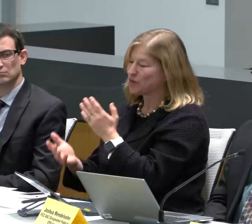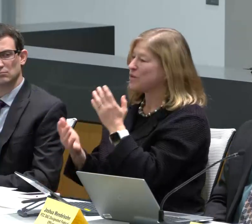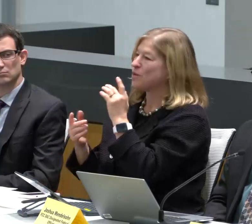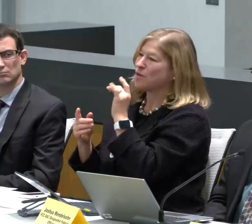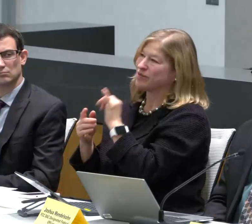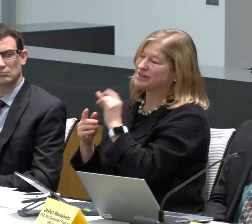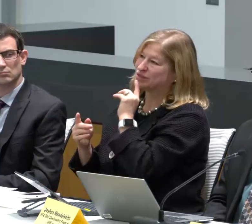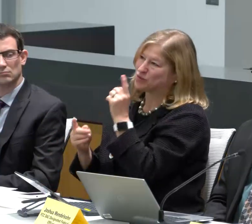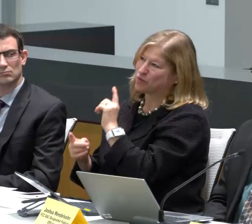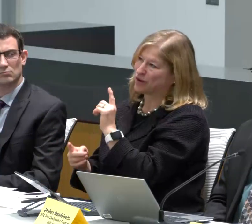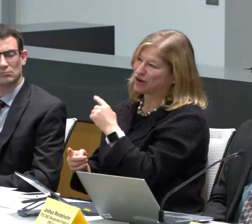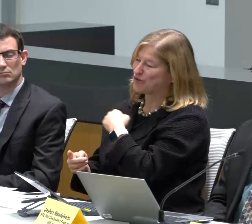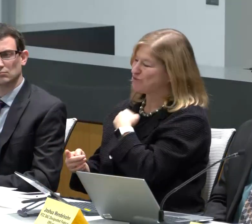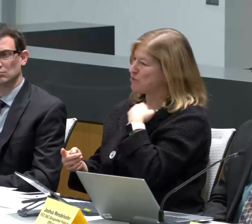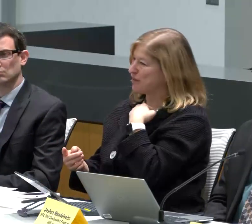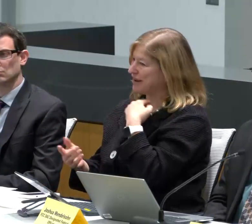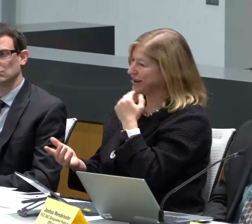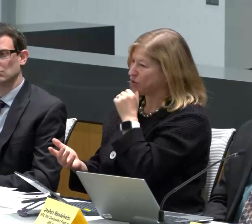on site.